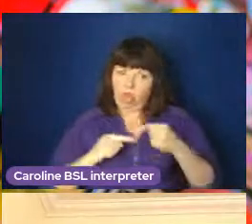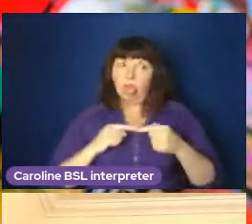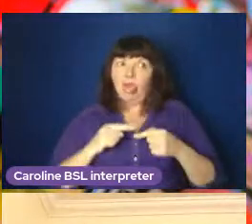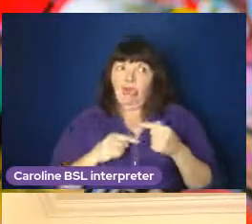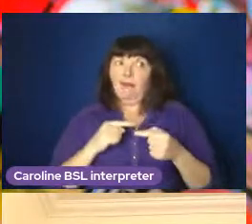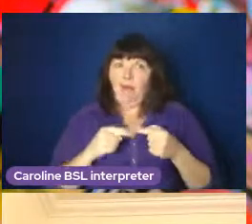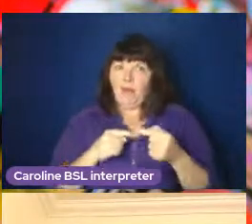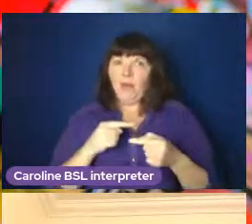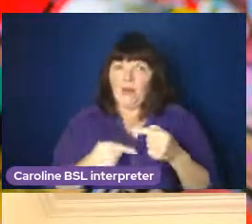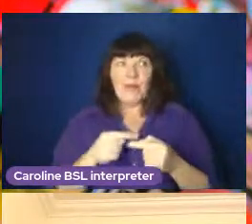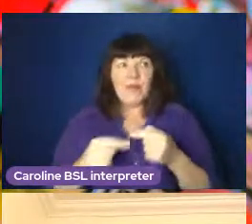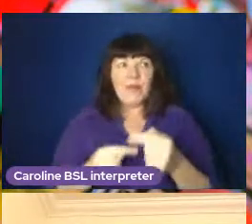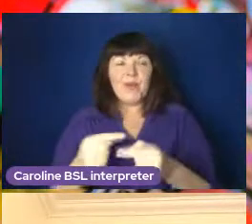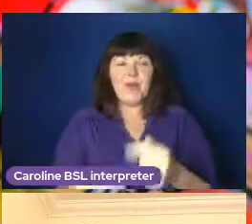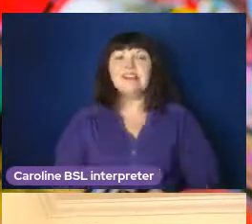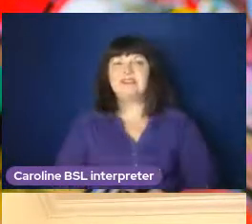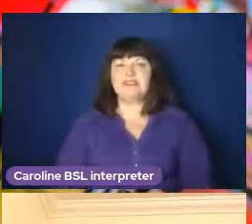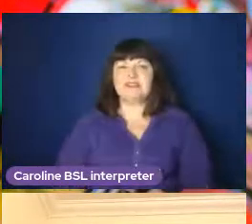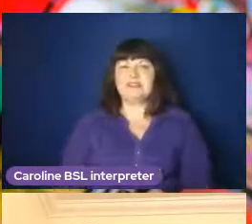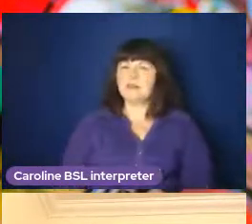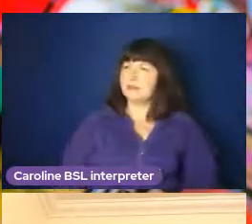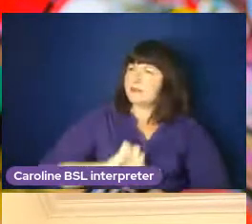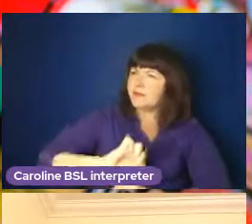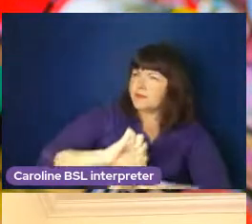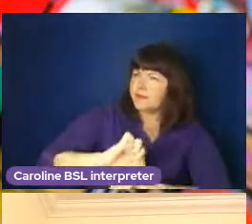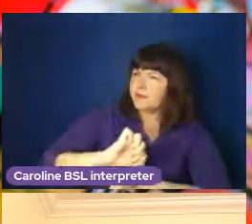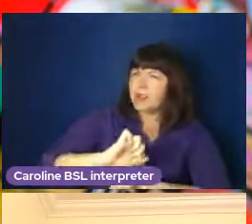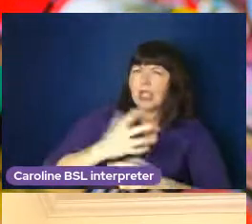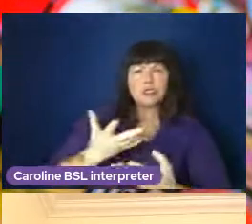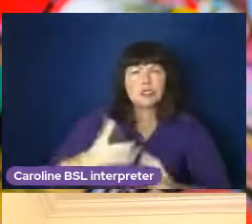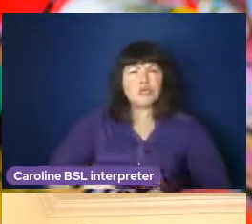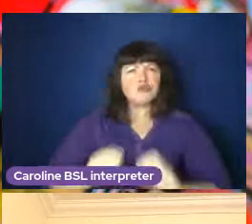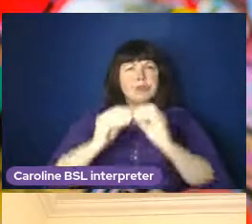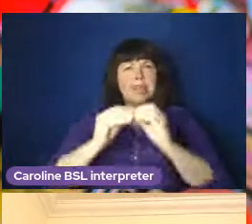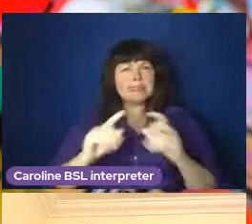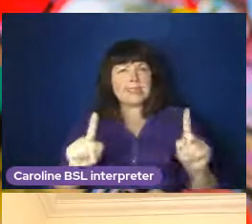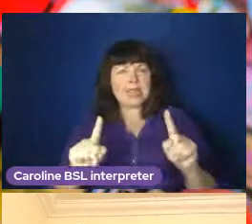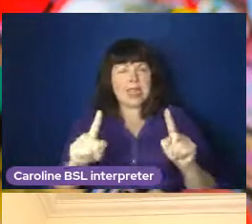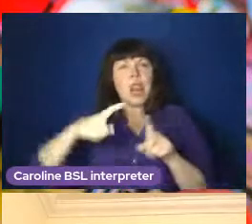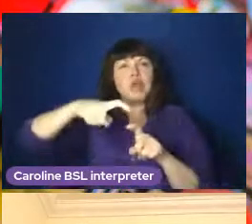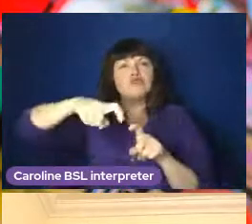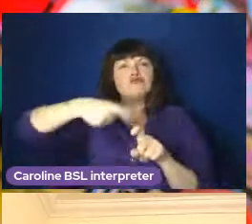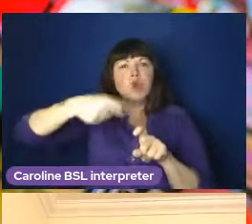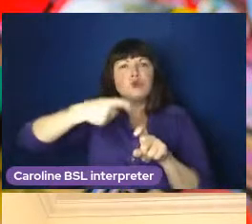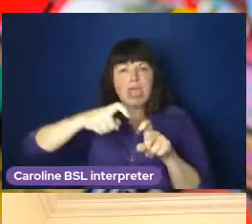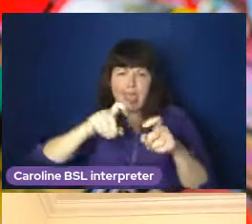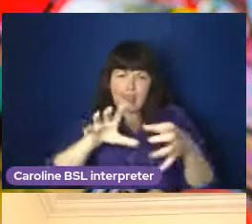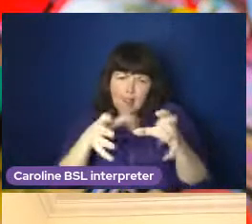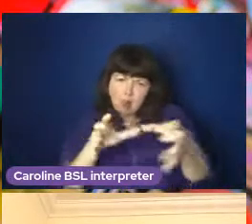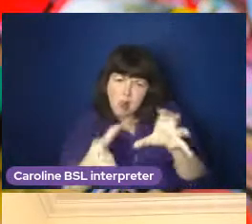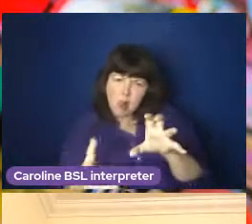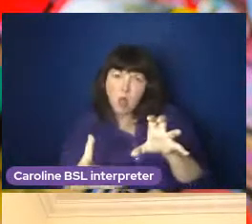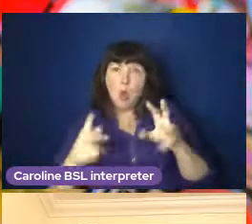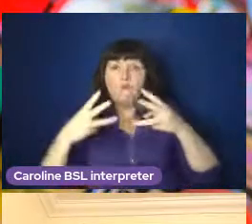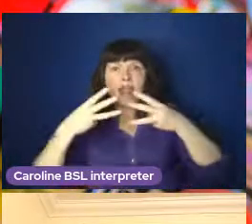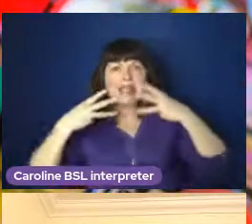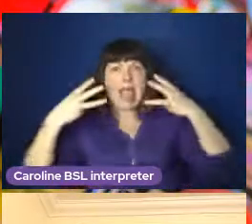I churn it out. You do. How's your cat thing going on? She's making this amazing crochet cat sculpture thing, aren't you? I've